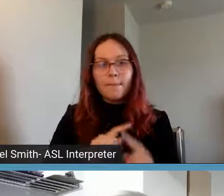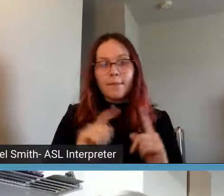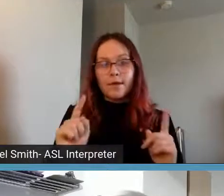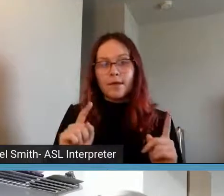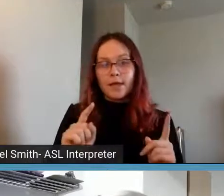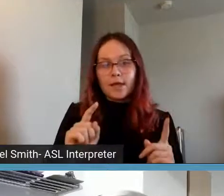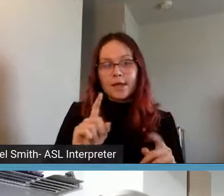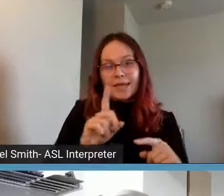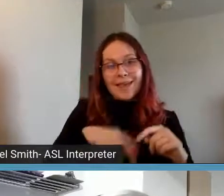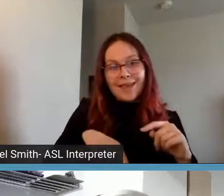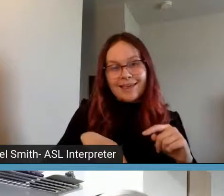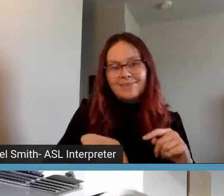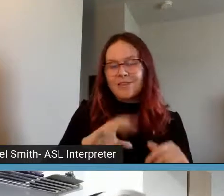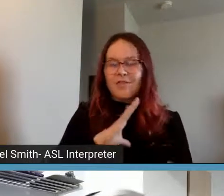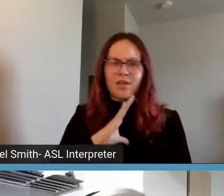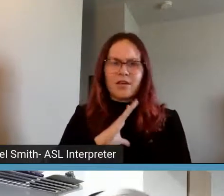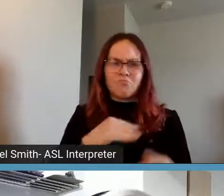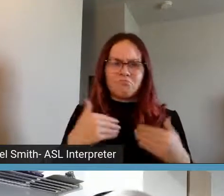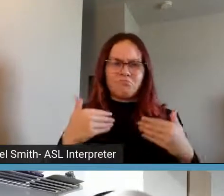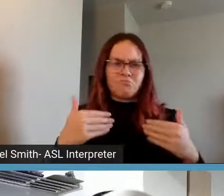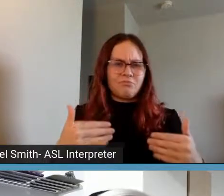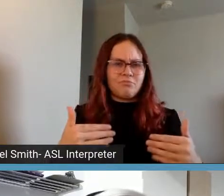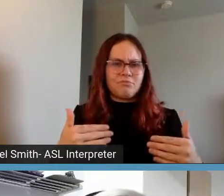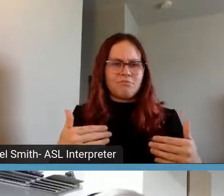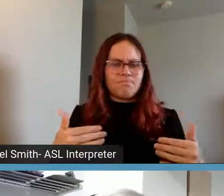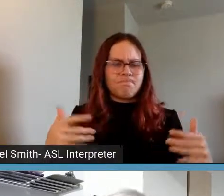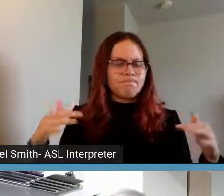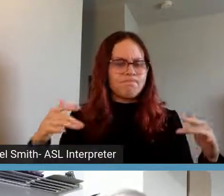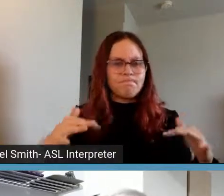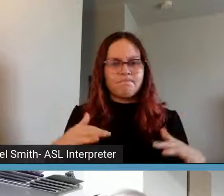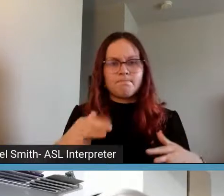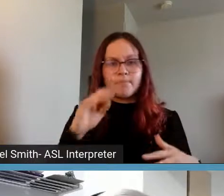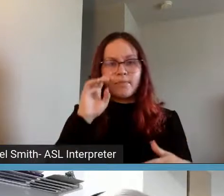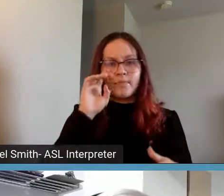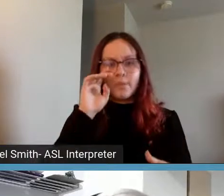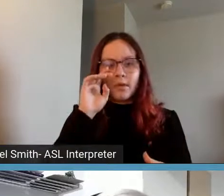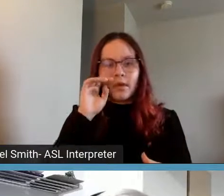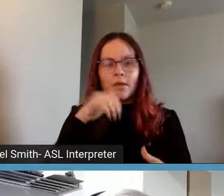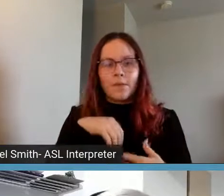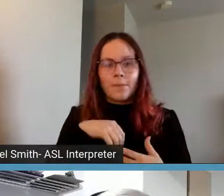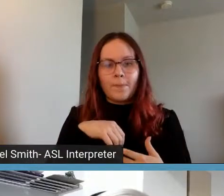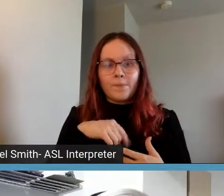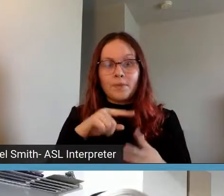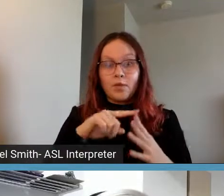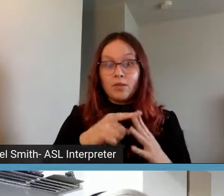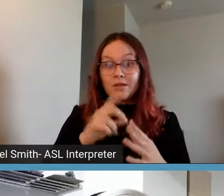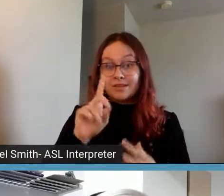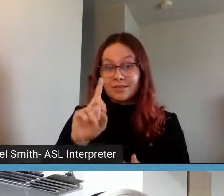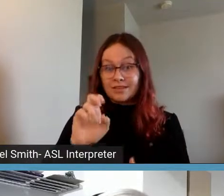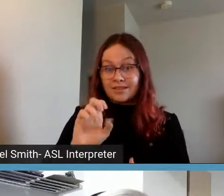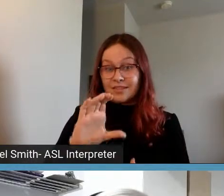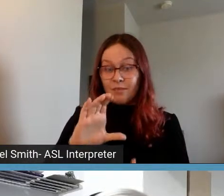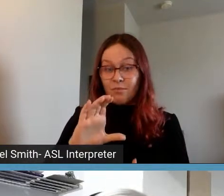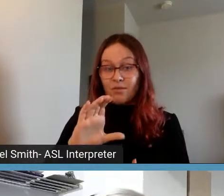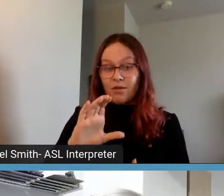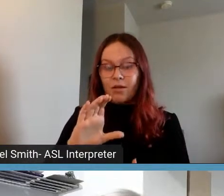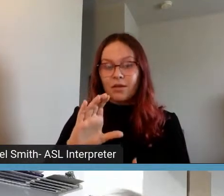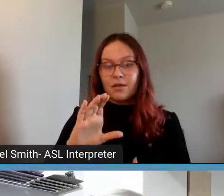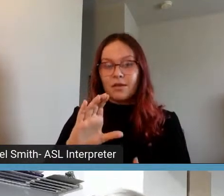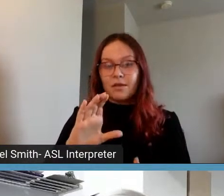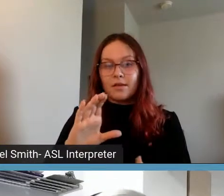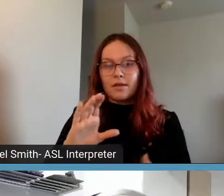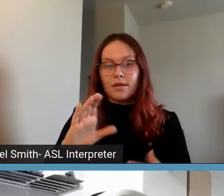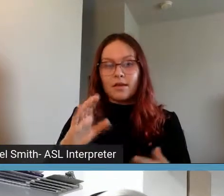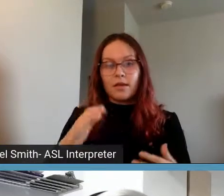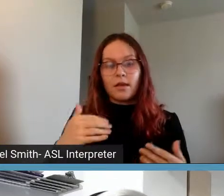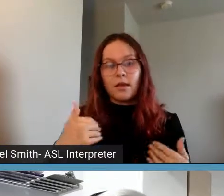were not barred from participating. It was just a suggested donation. And then starting in December, we started to have